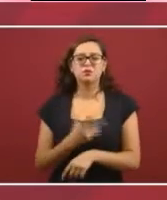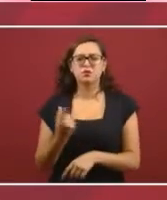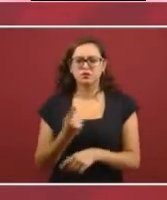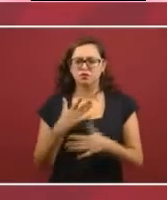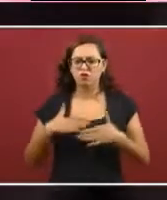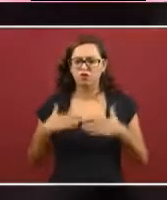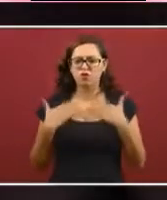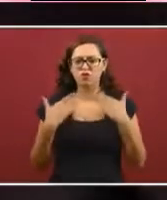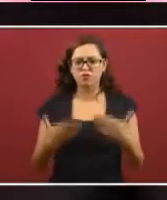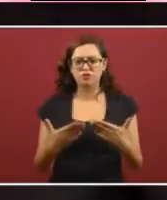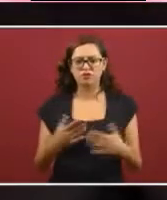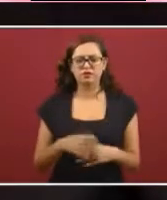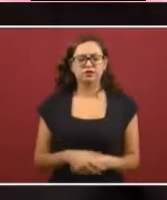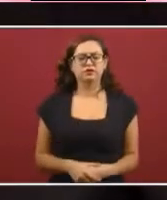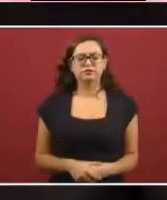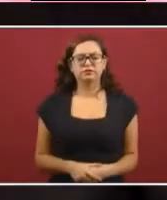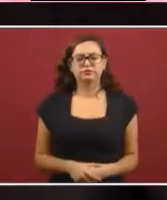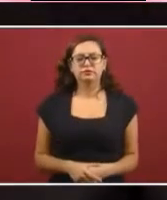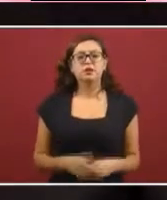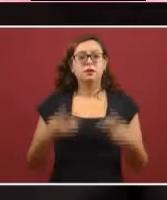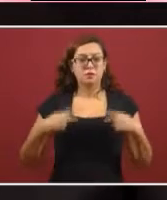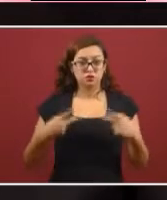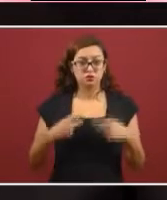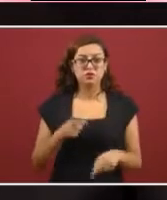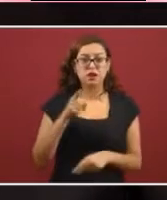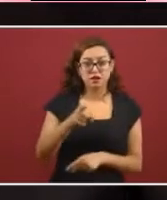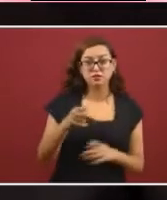and that with a simple manifestation